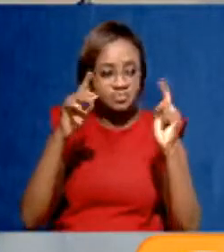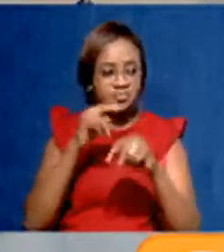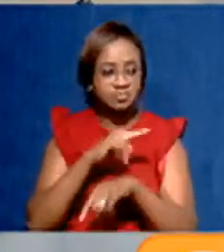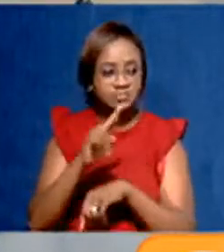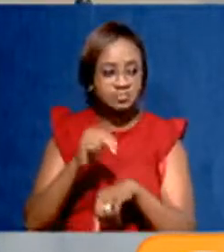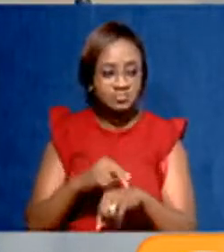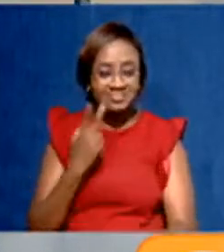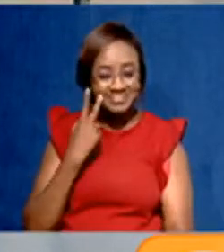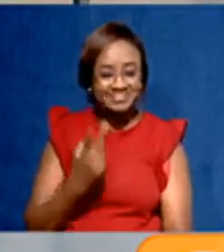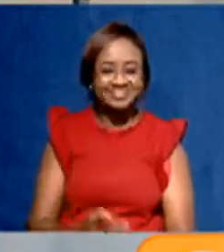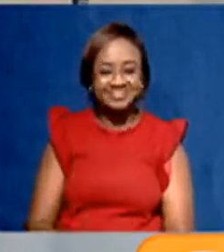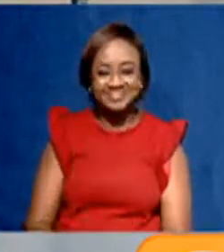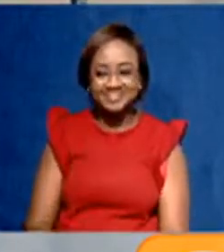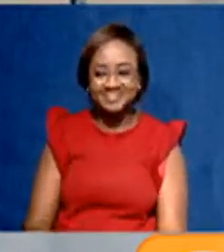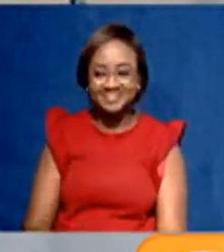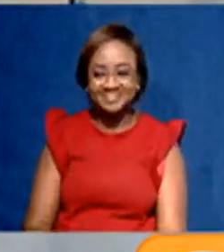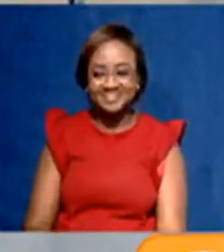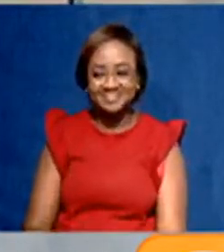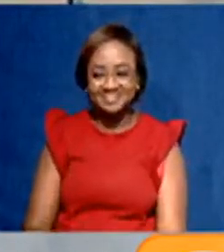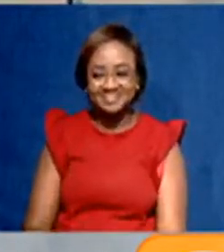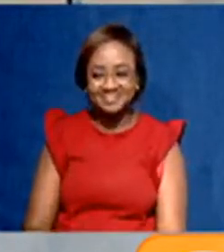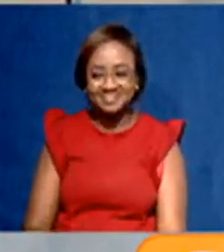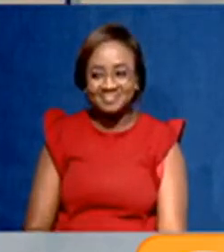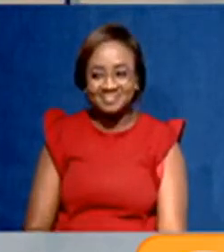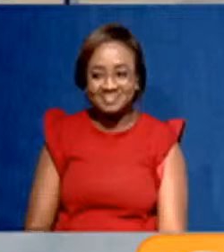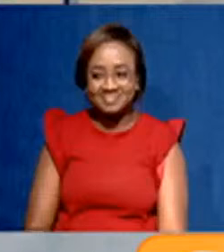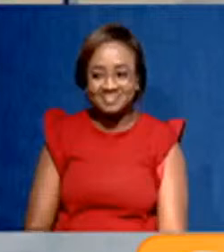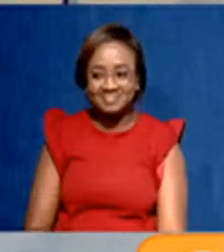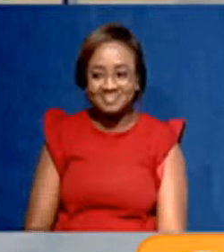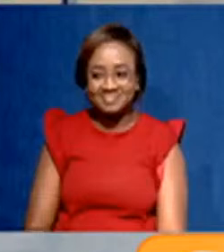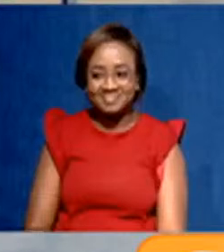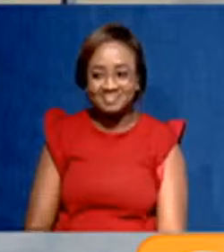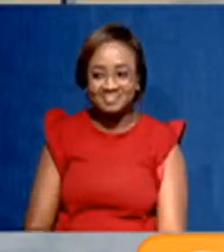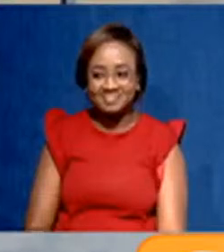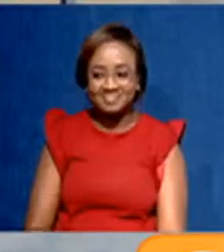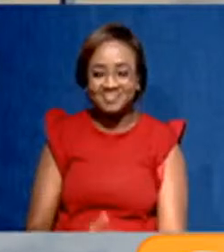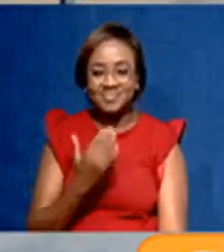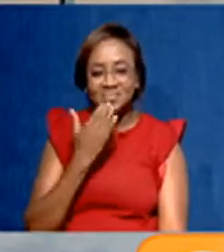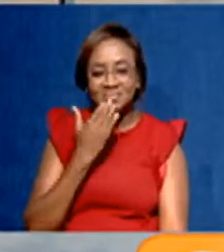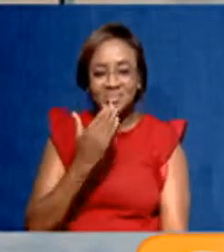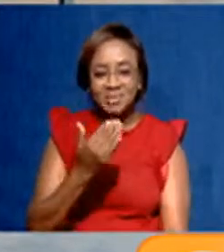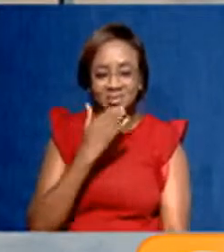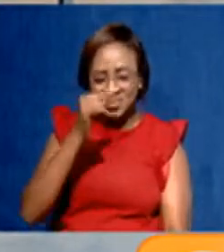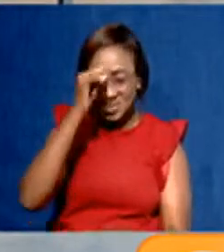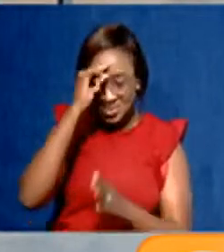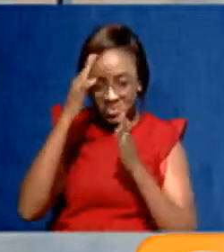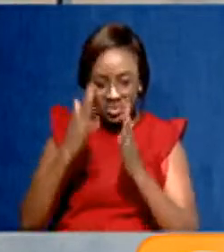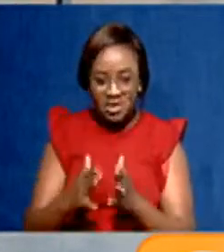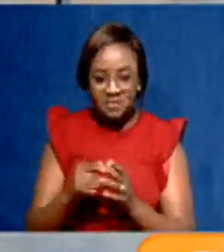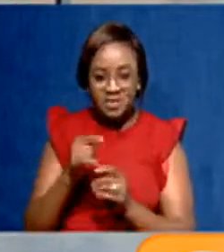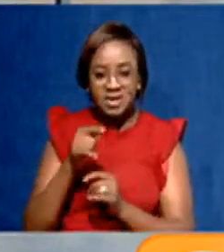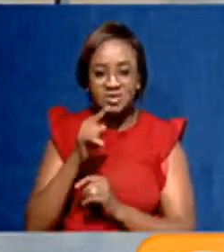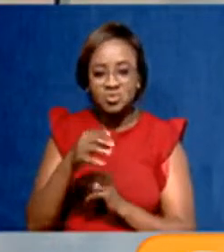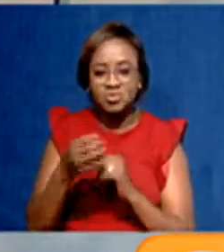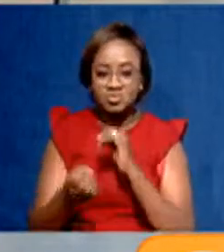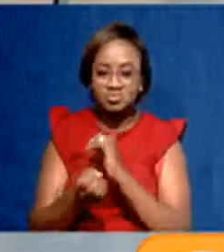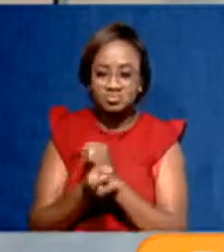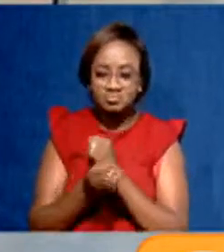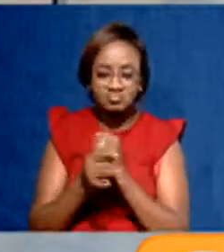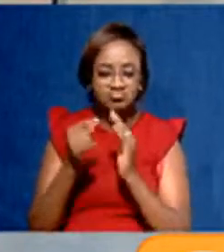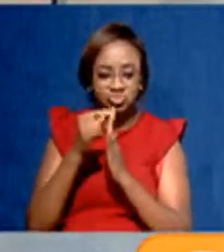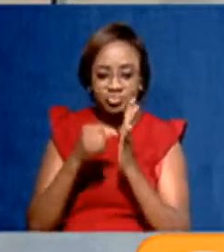you. All right. We can wind up now. Thank you so much, Governor, for coming in and shedding light on